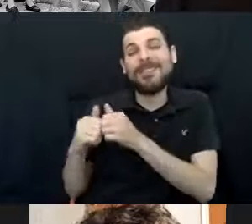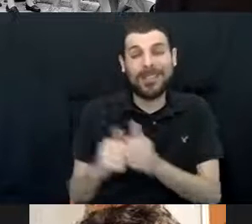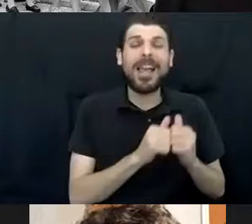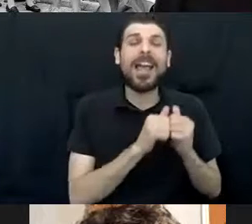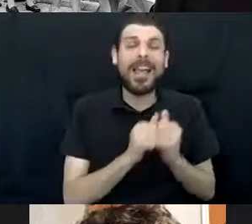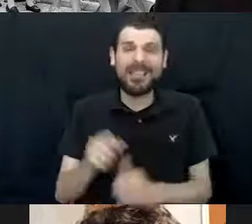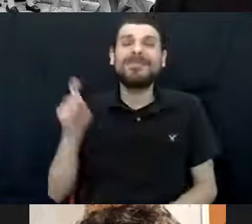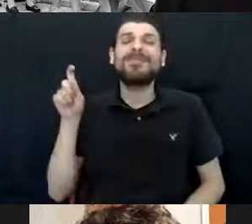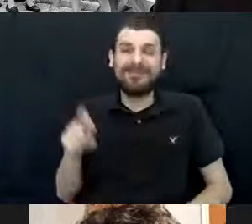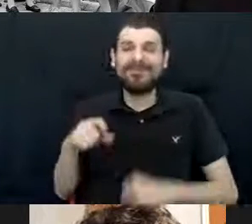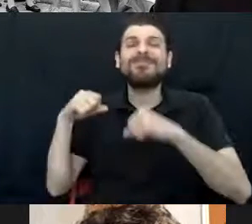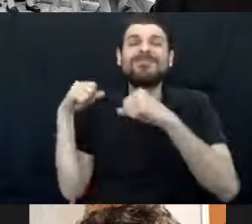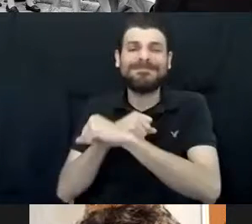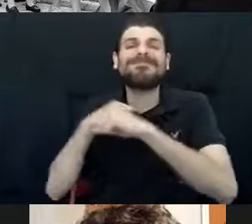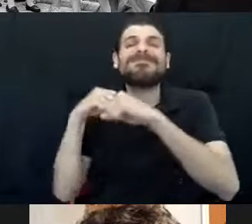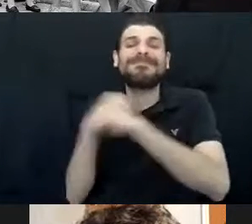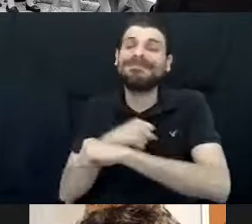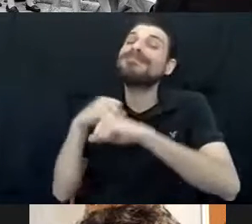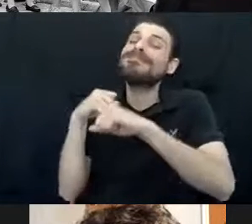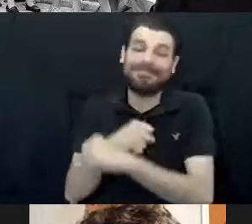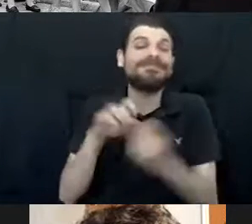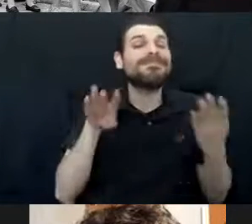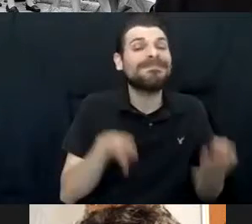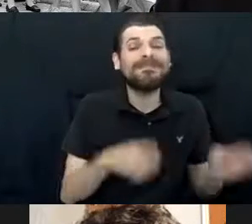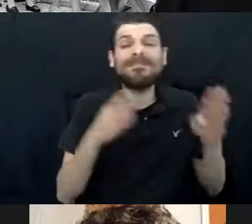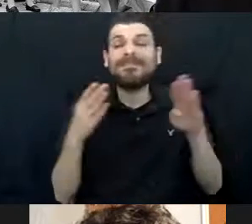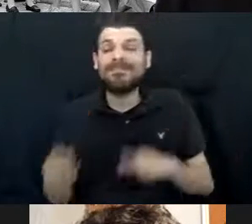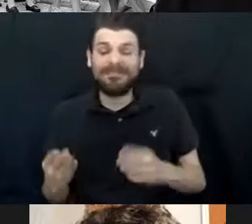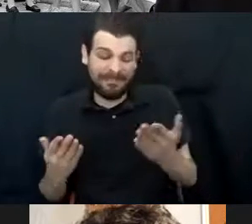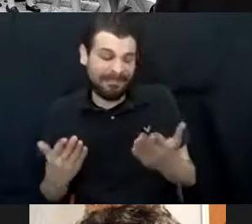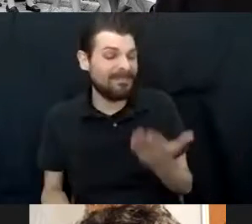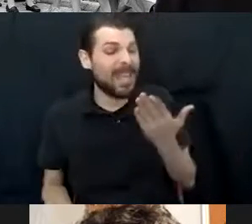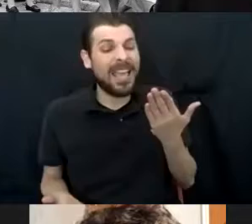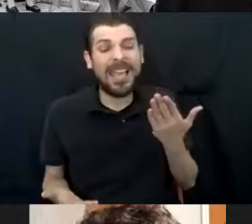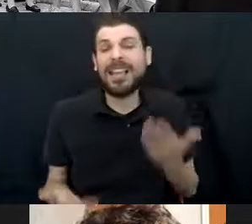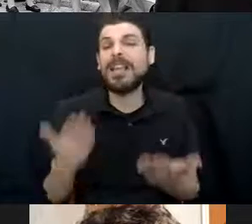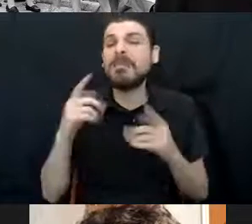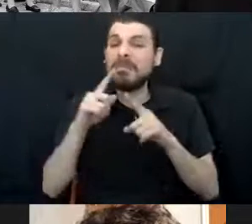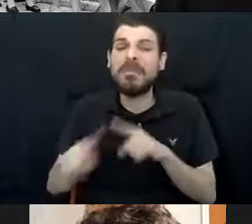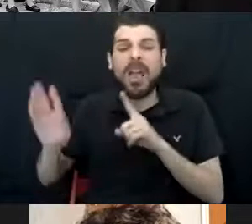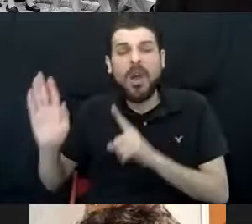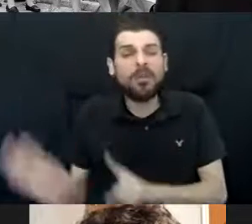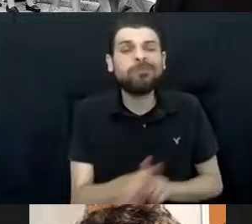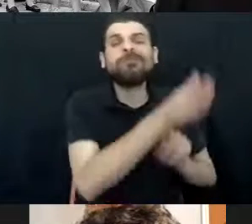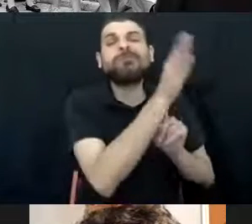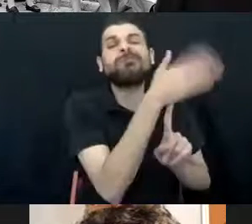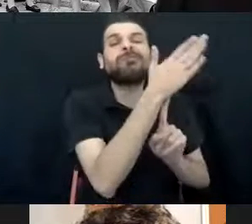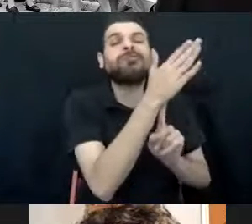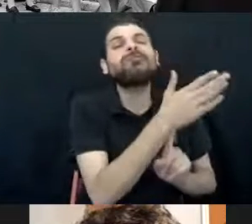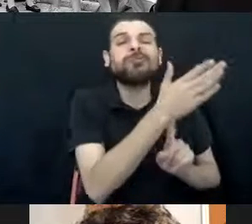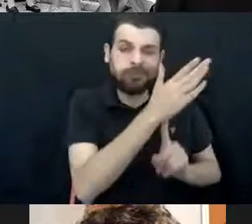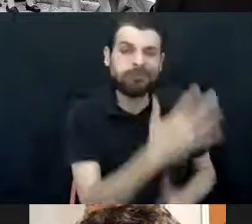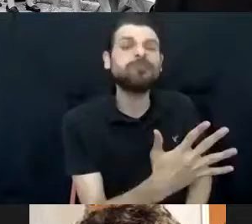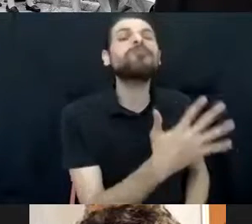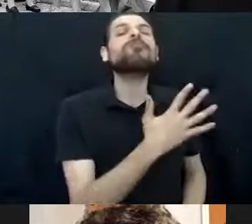to die. We've got to hold up the freedom banner. We've got to hold it